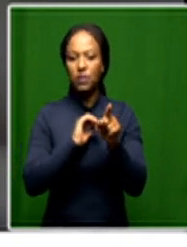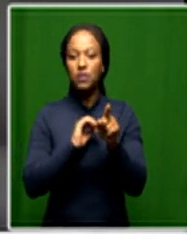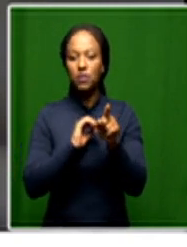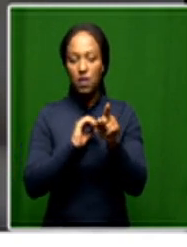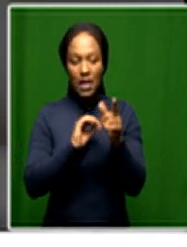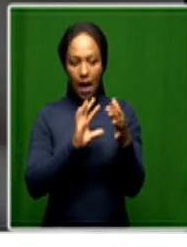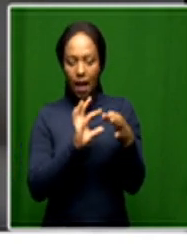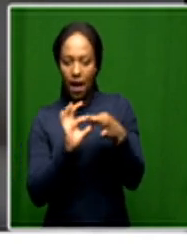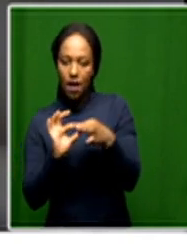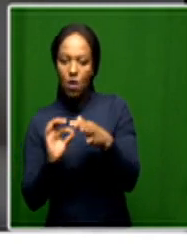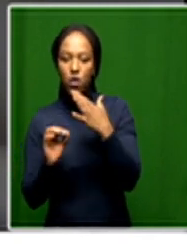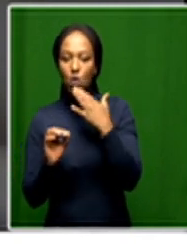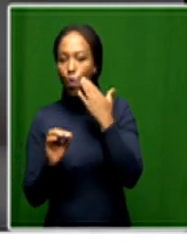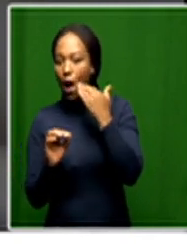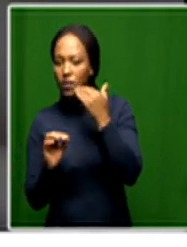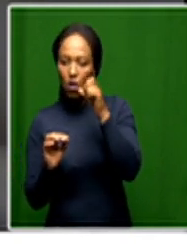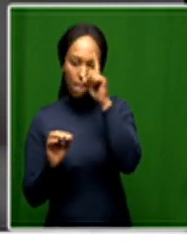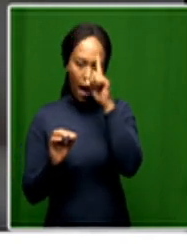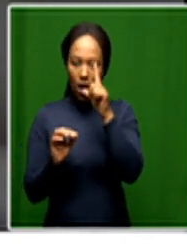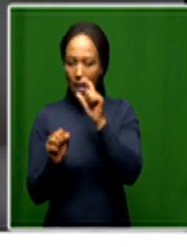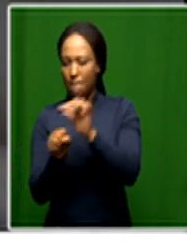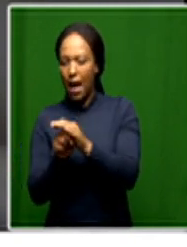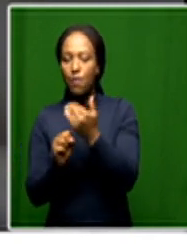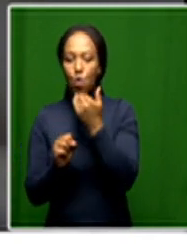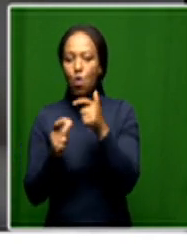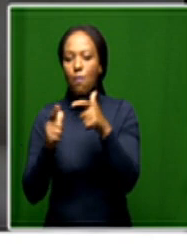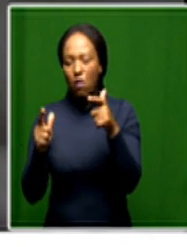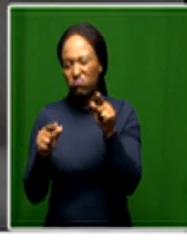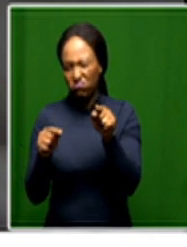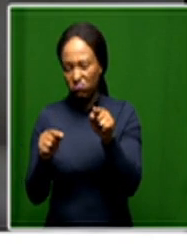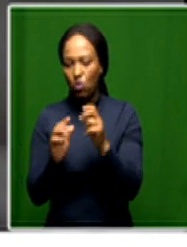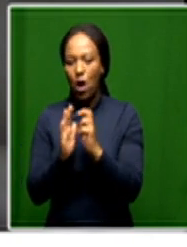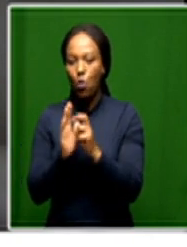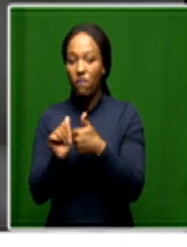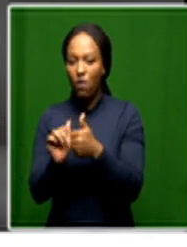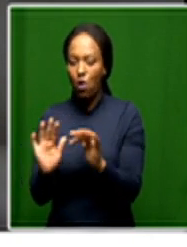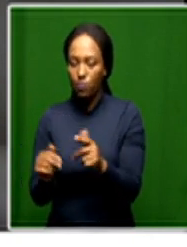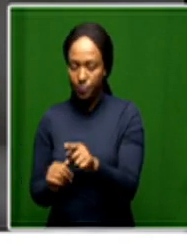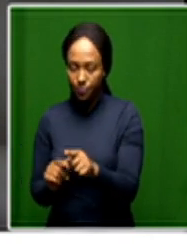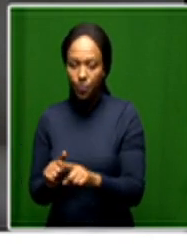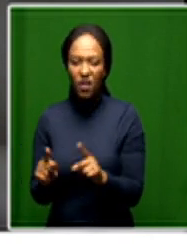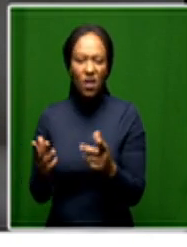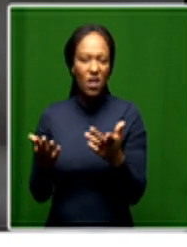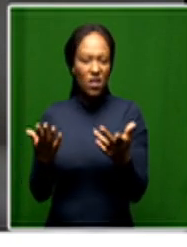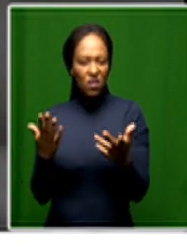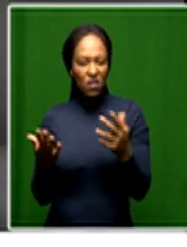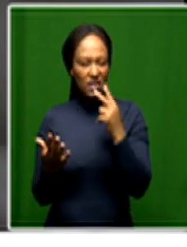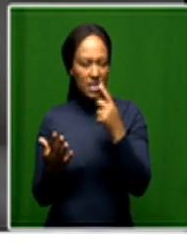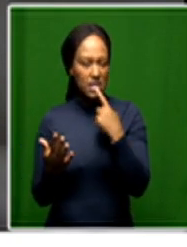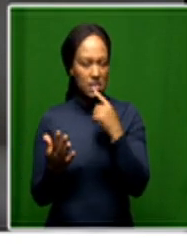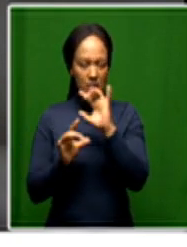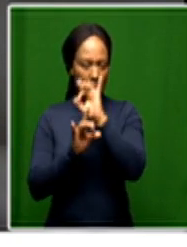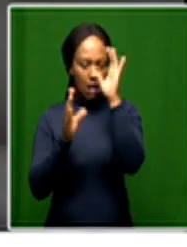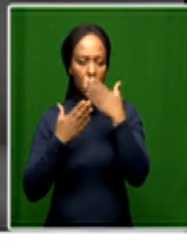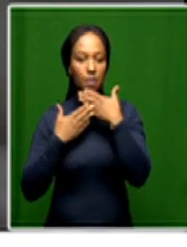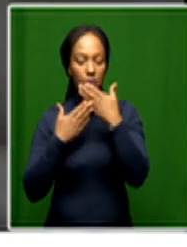is associated with high COVID transmission. Mm. So why we are seeing these differences in our donors isn't actually clear, and